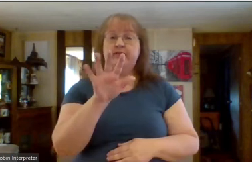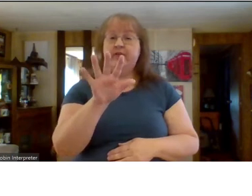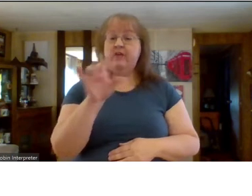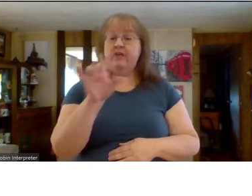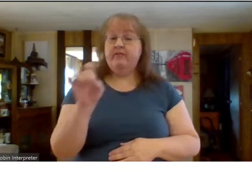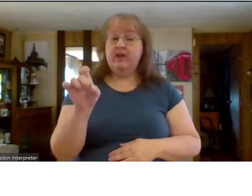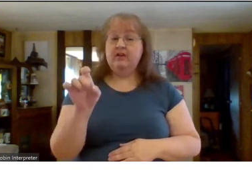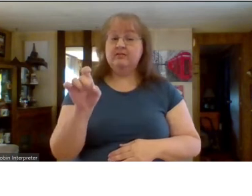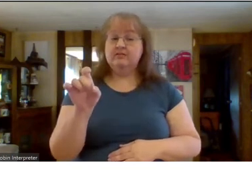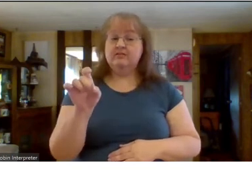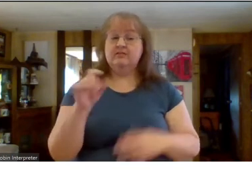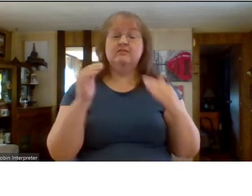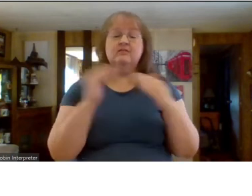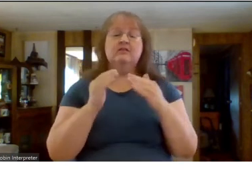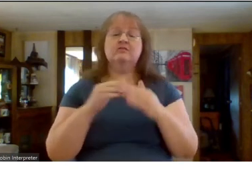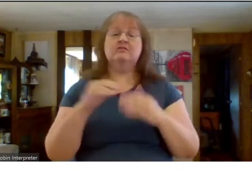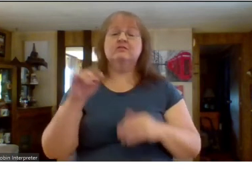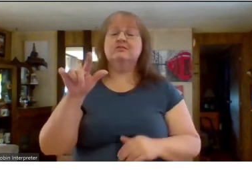look,